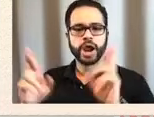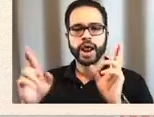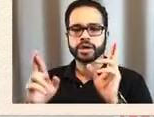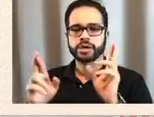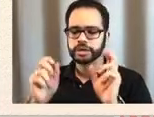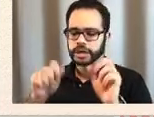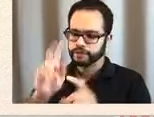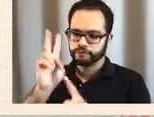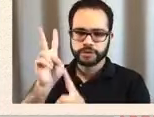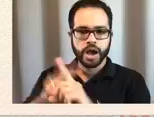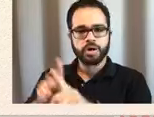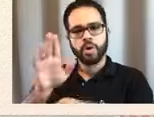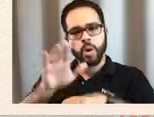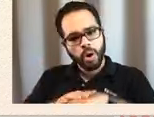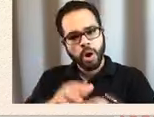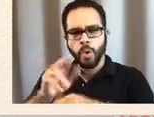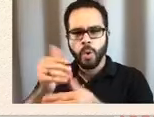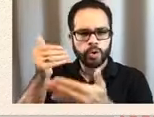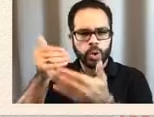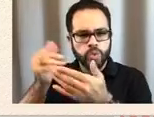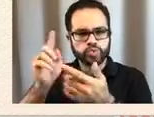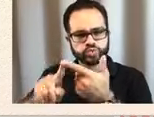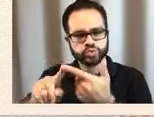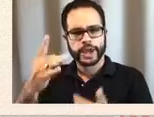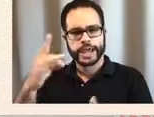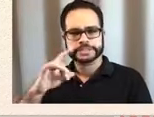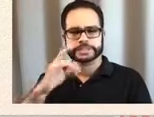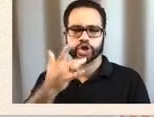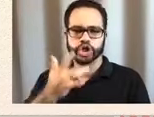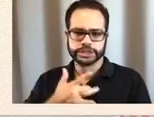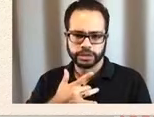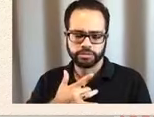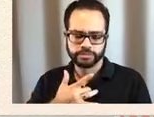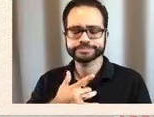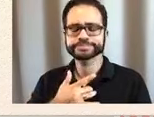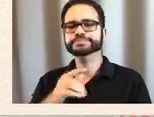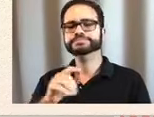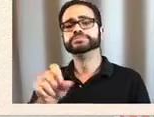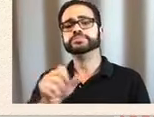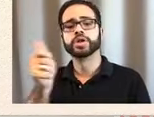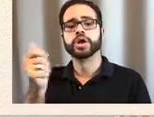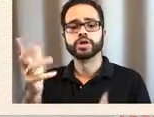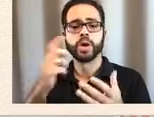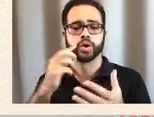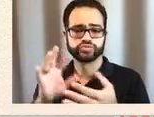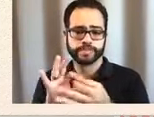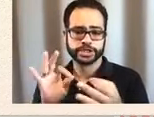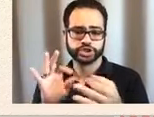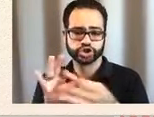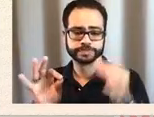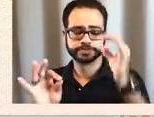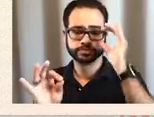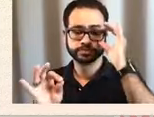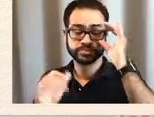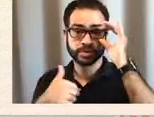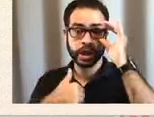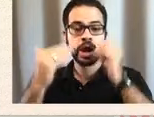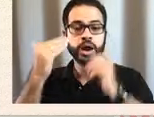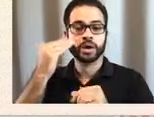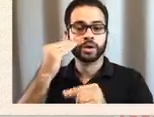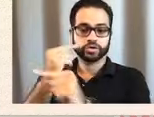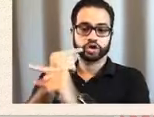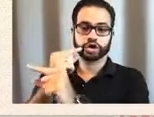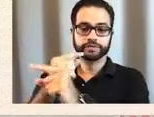18th birthday as possible. Another thing I want to mention is I know the guardian advocacy process, because it's a